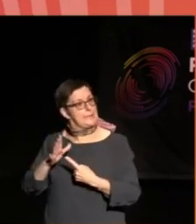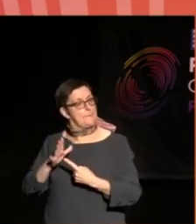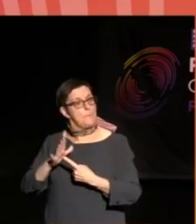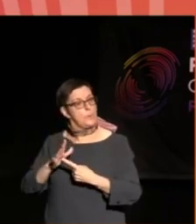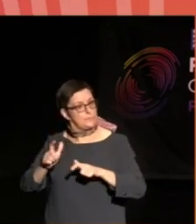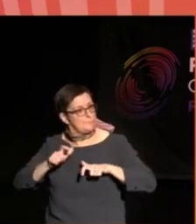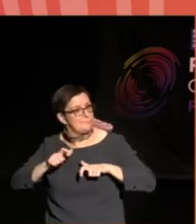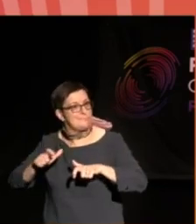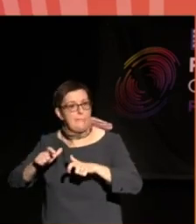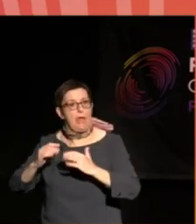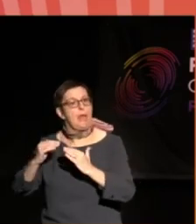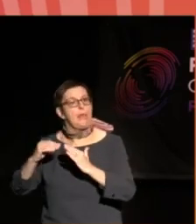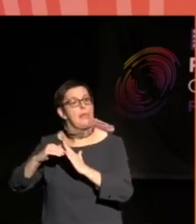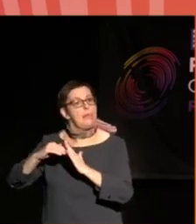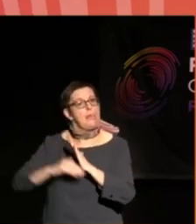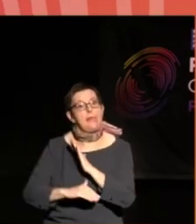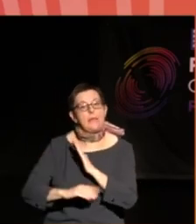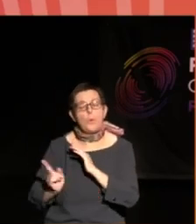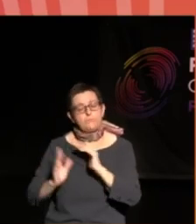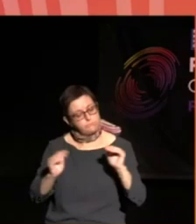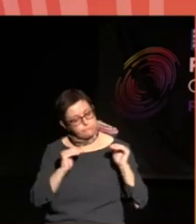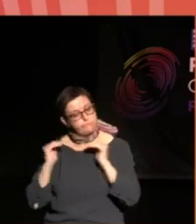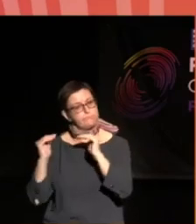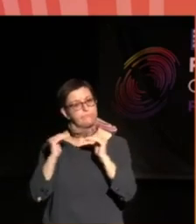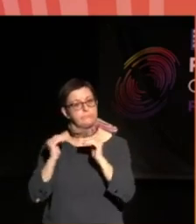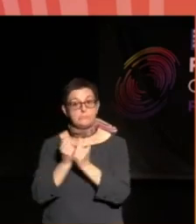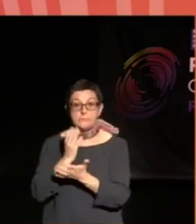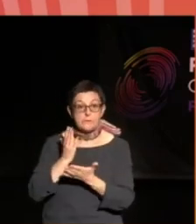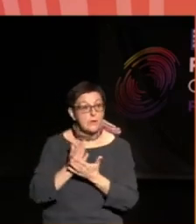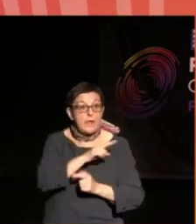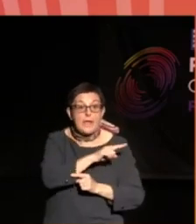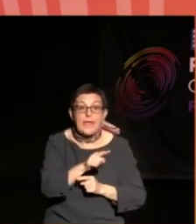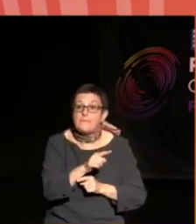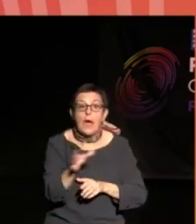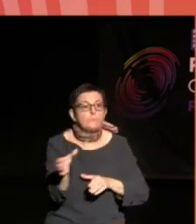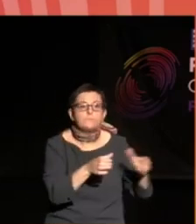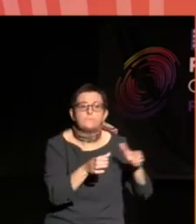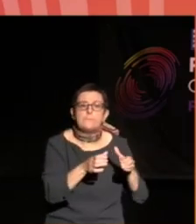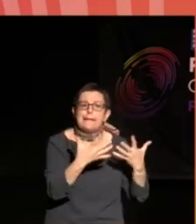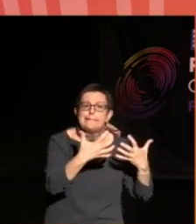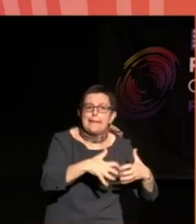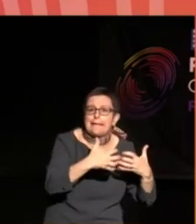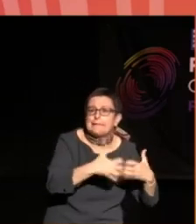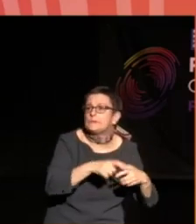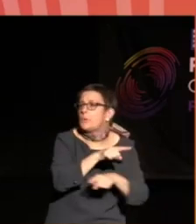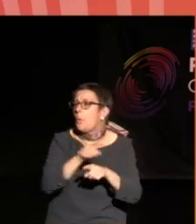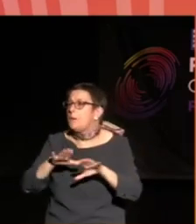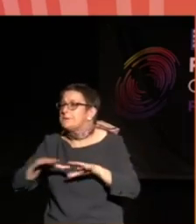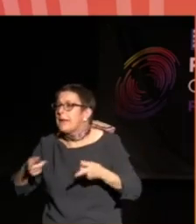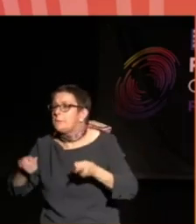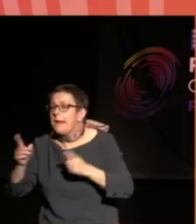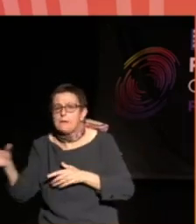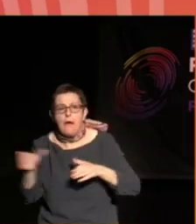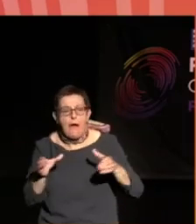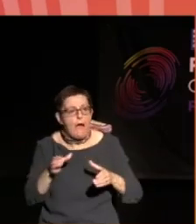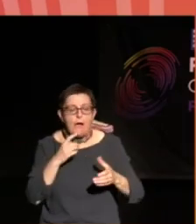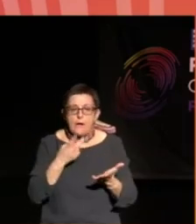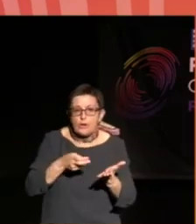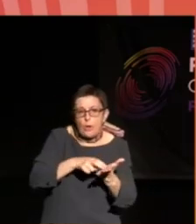standard. And I've made sure that when I'm contracting, like, my technicians and stage managers, for example, there's a clause about them